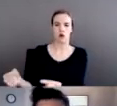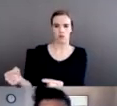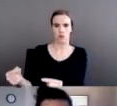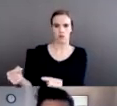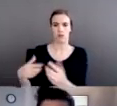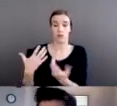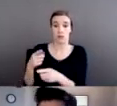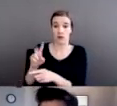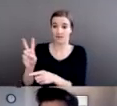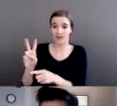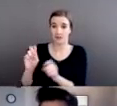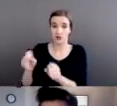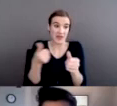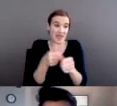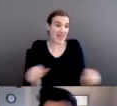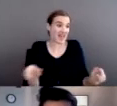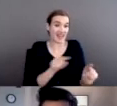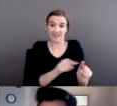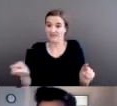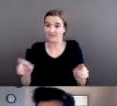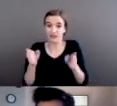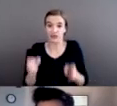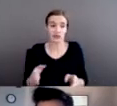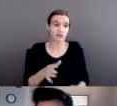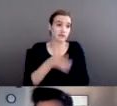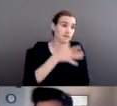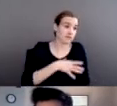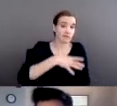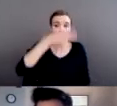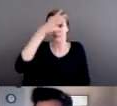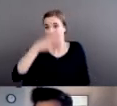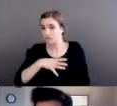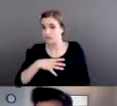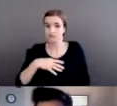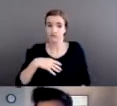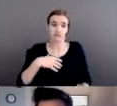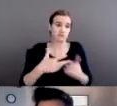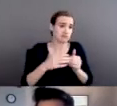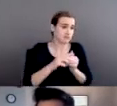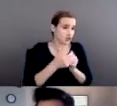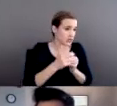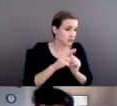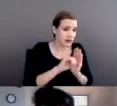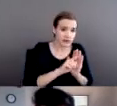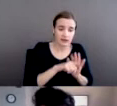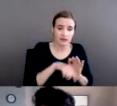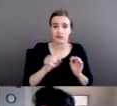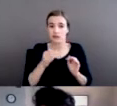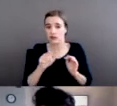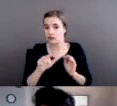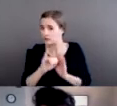a victim can be anybody, male, female, no matter your gender identity, sexual identity. It can be any